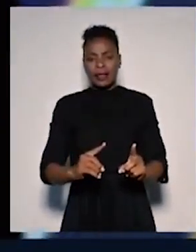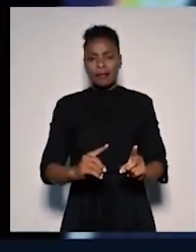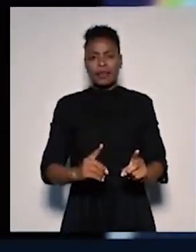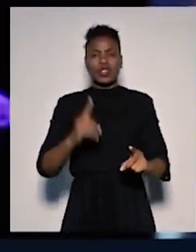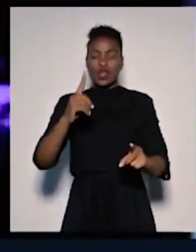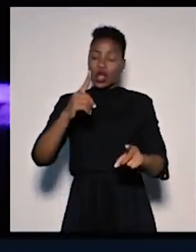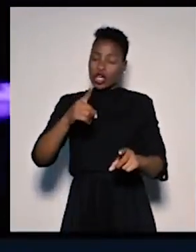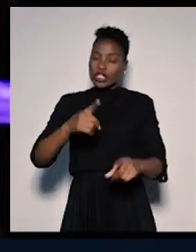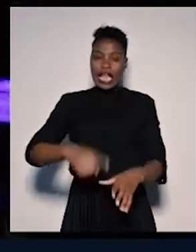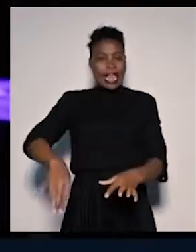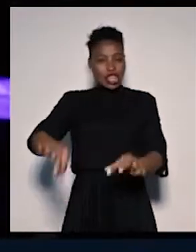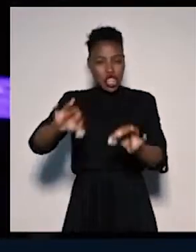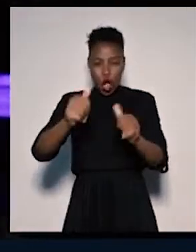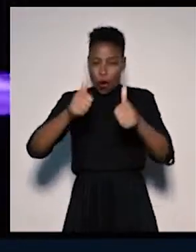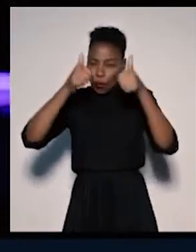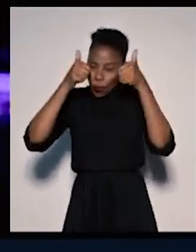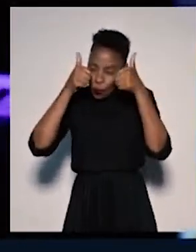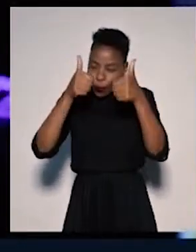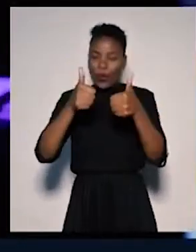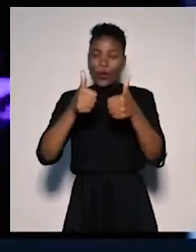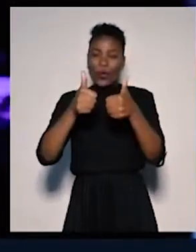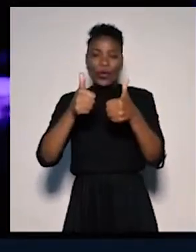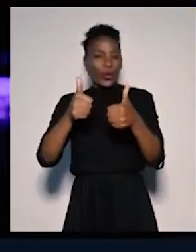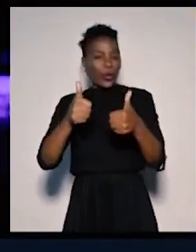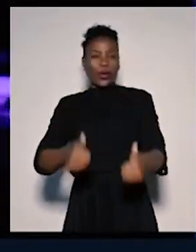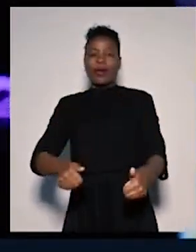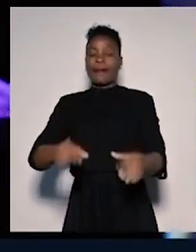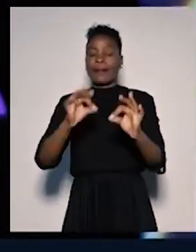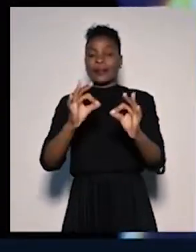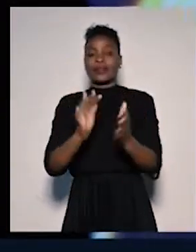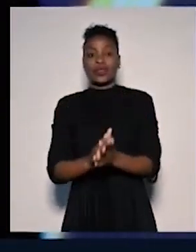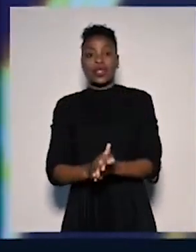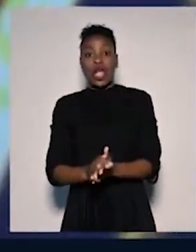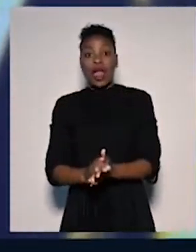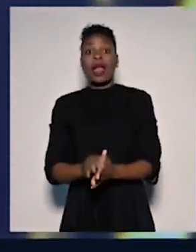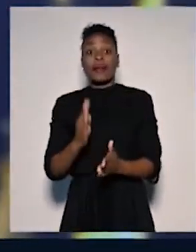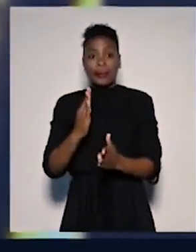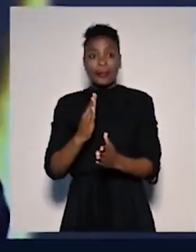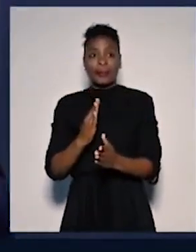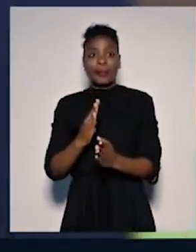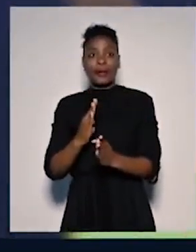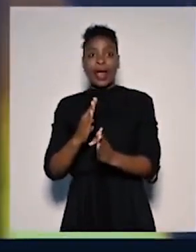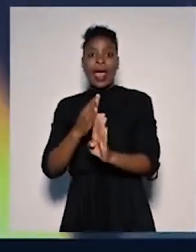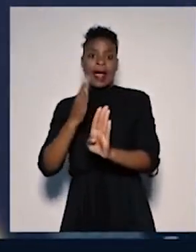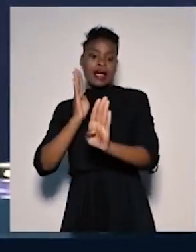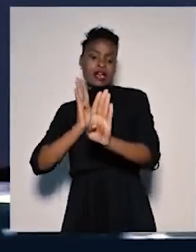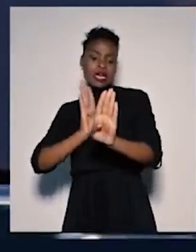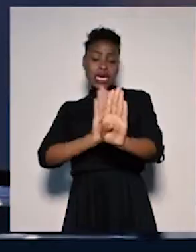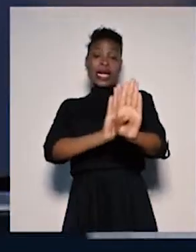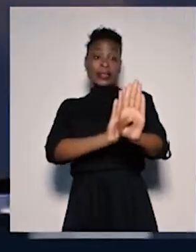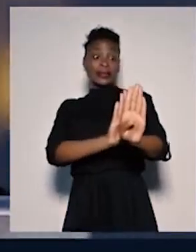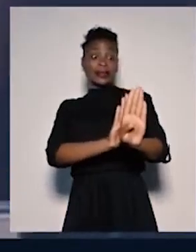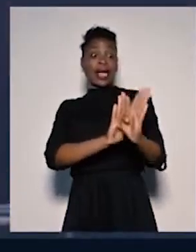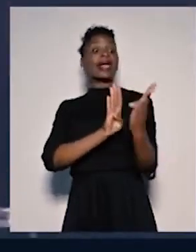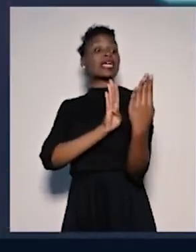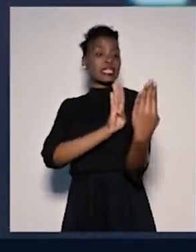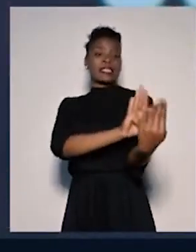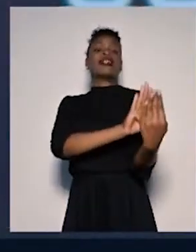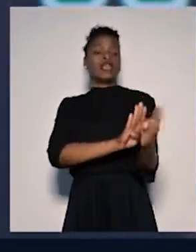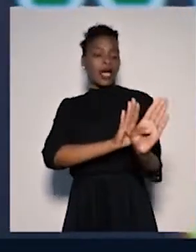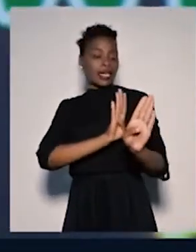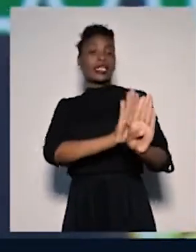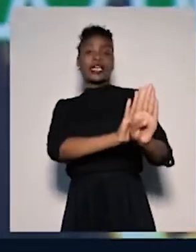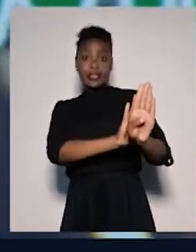spot. You know, in sports, you know, when you play cricket, when you hit that ball with a bat, you know, you got to hit